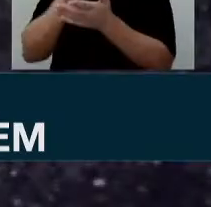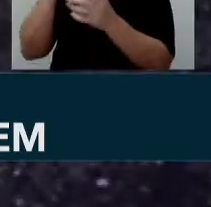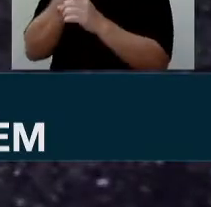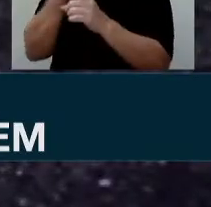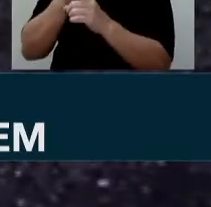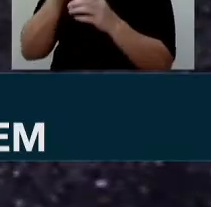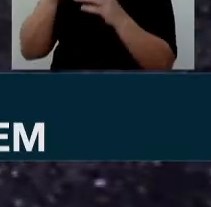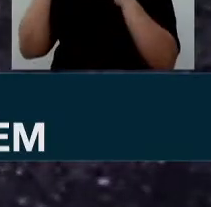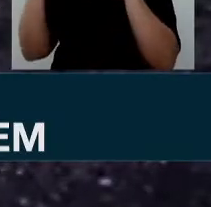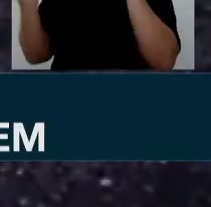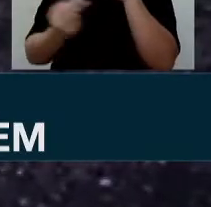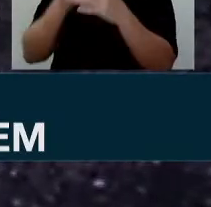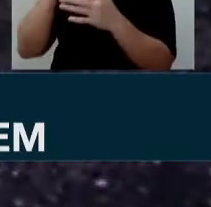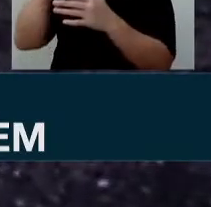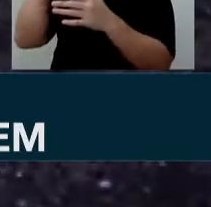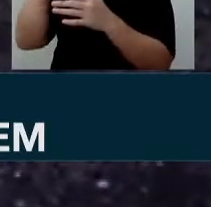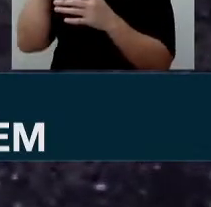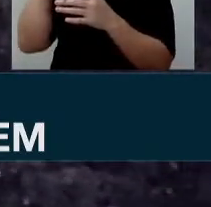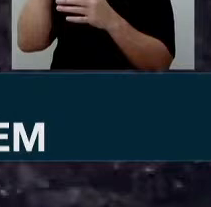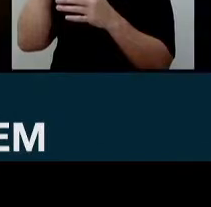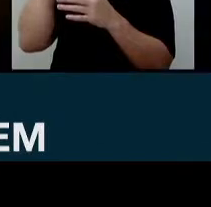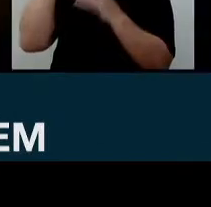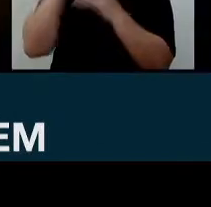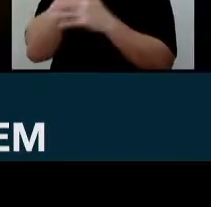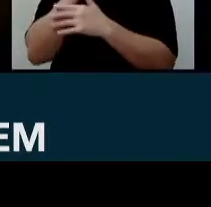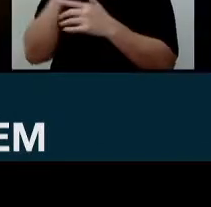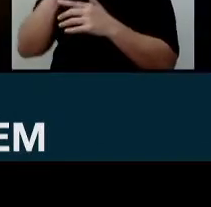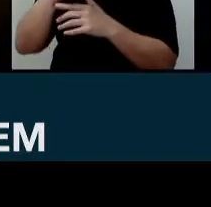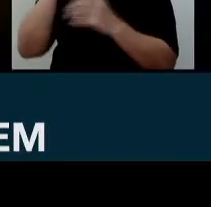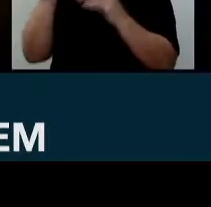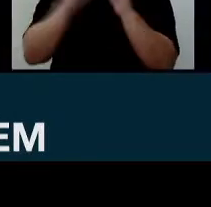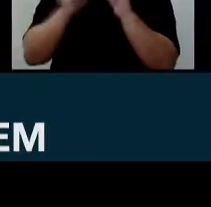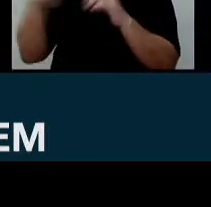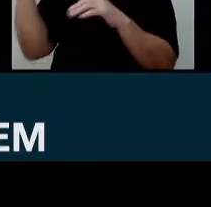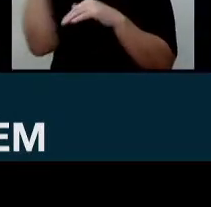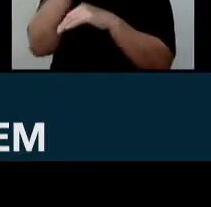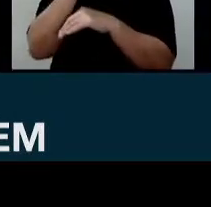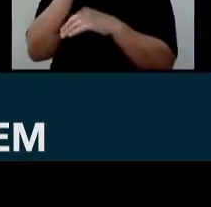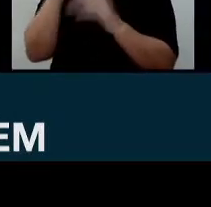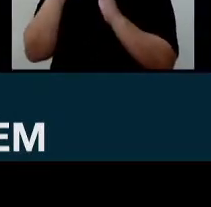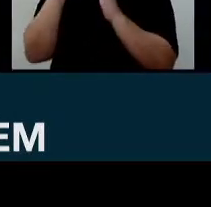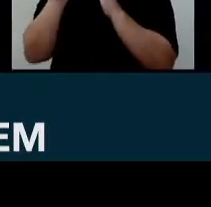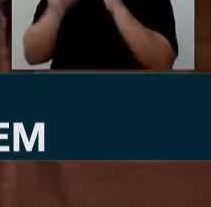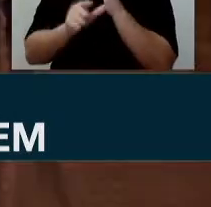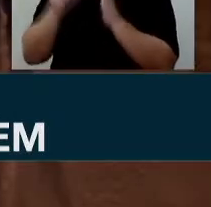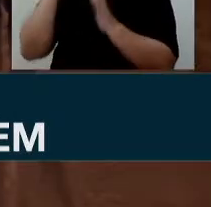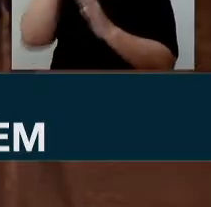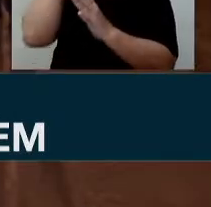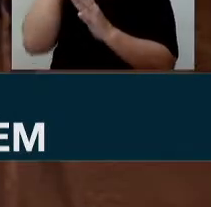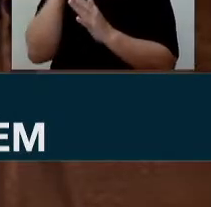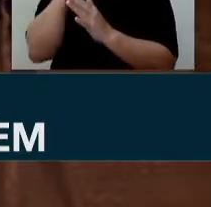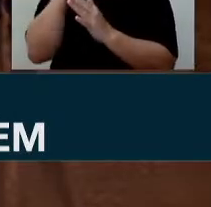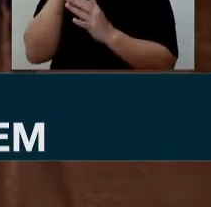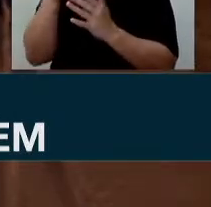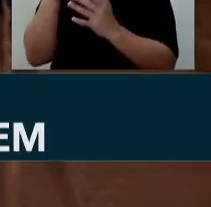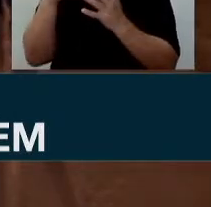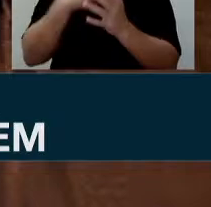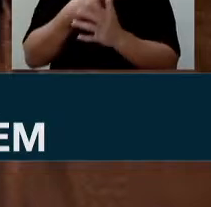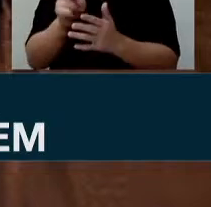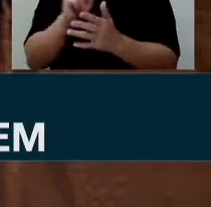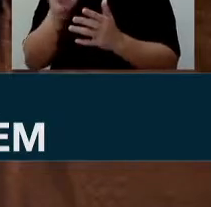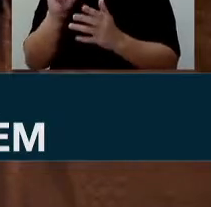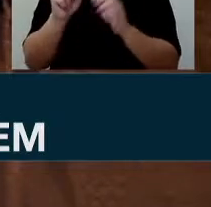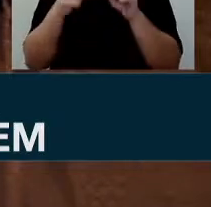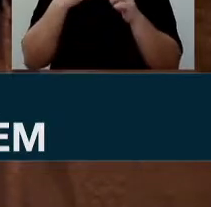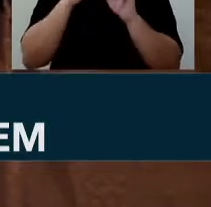Duterte administration. We're going to talk to the group's high-level commissioner, Attorney Suzanne Adley, as well as get the reaction of Malacañang